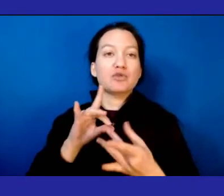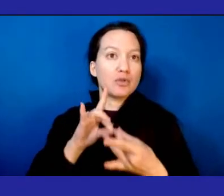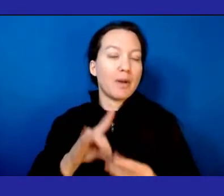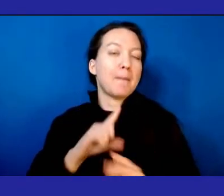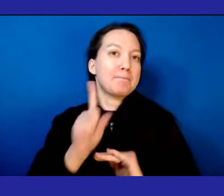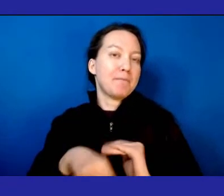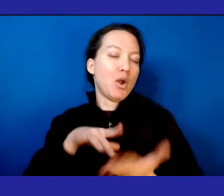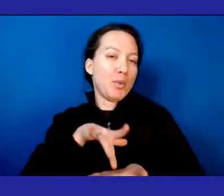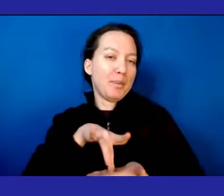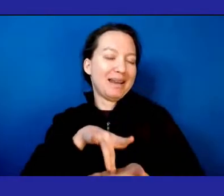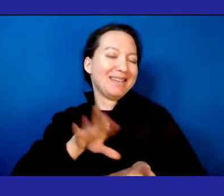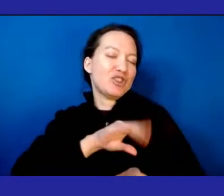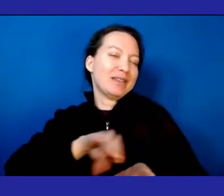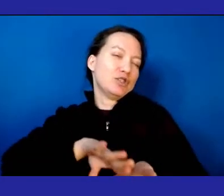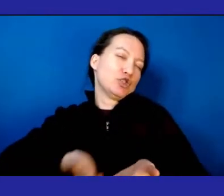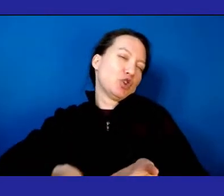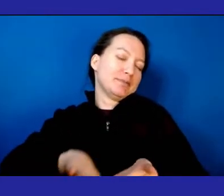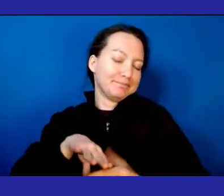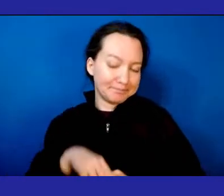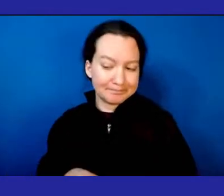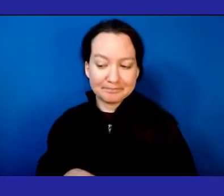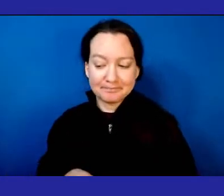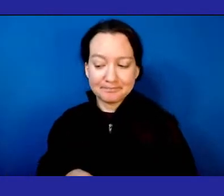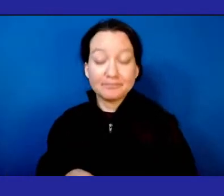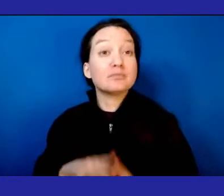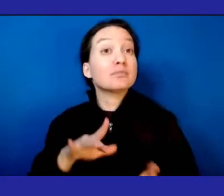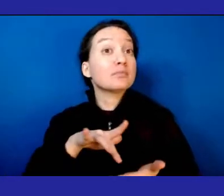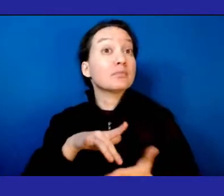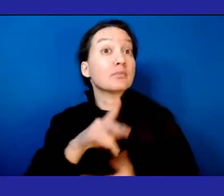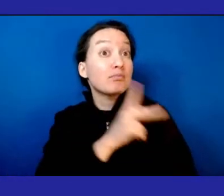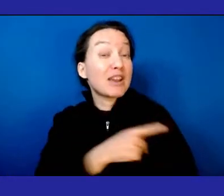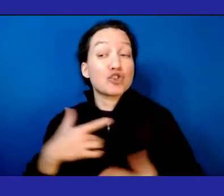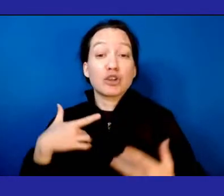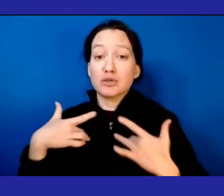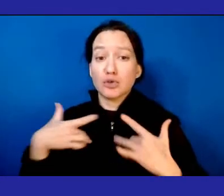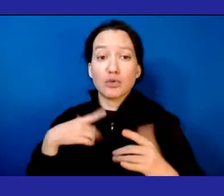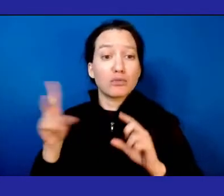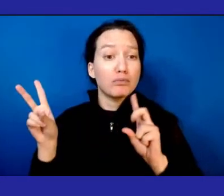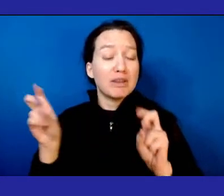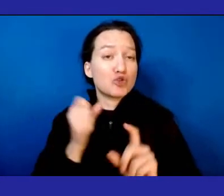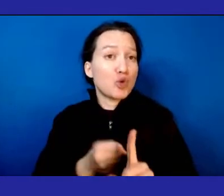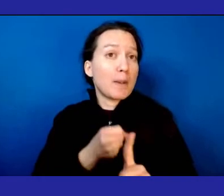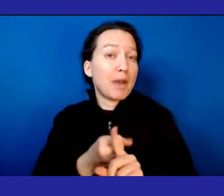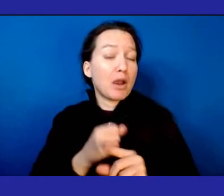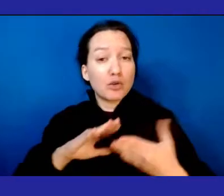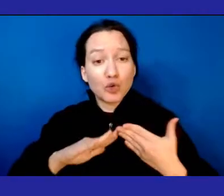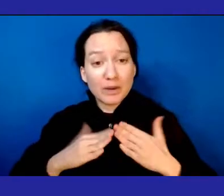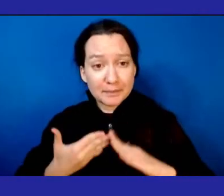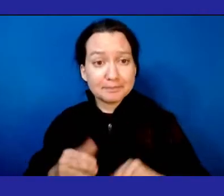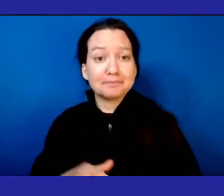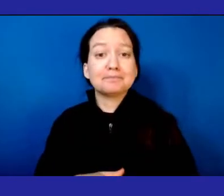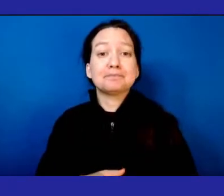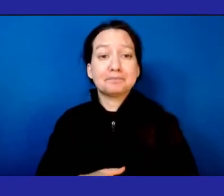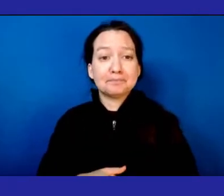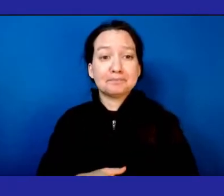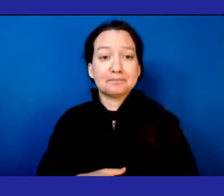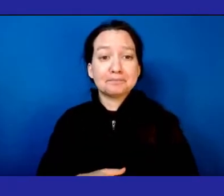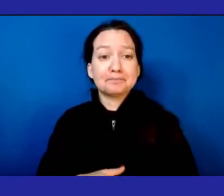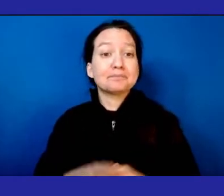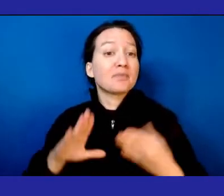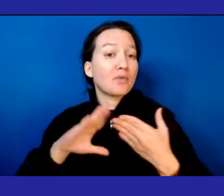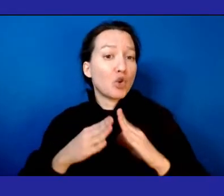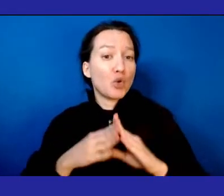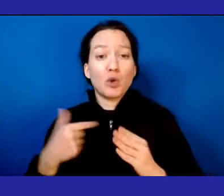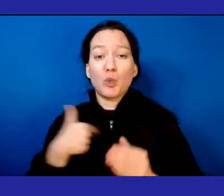and discharges. Patient concerns and issues impacting the community. The community we